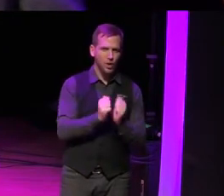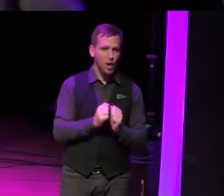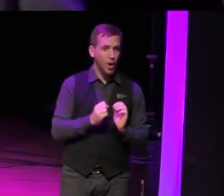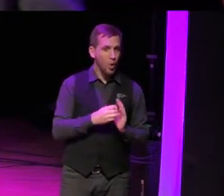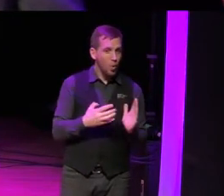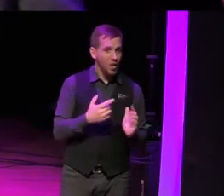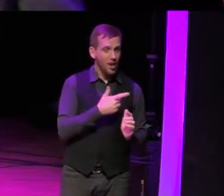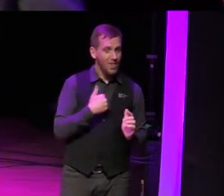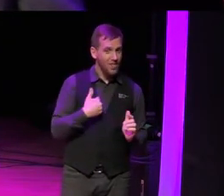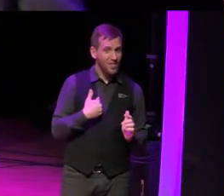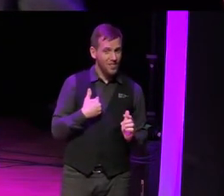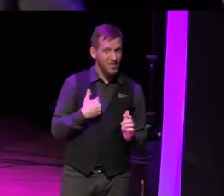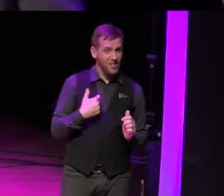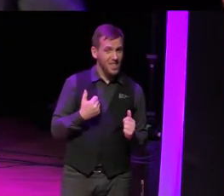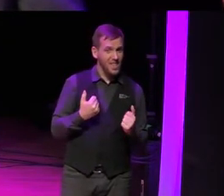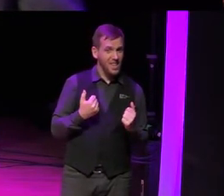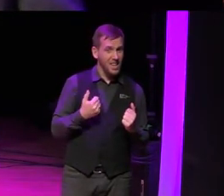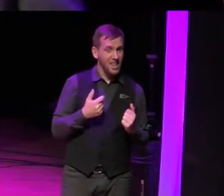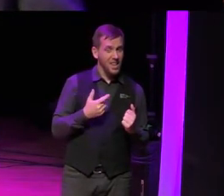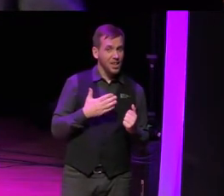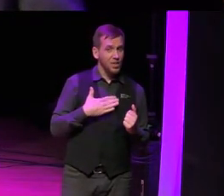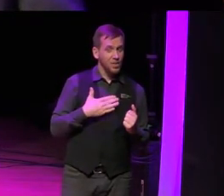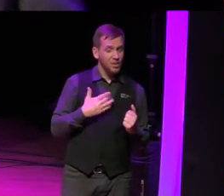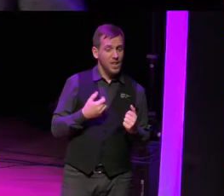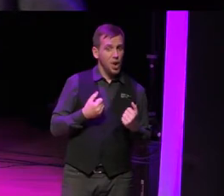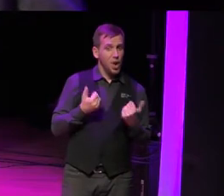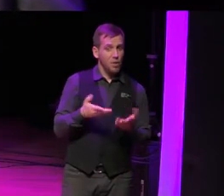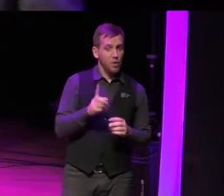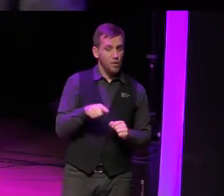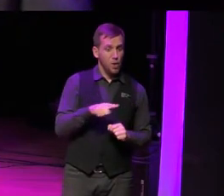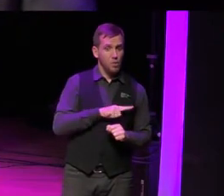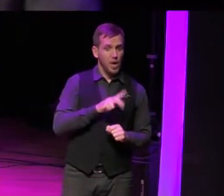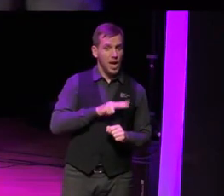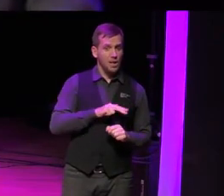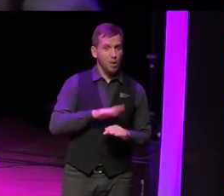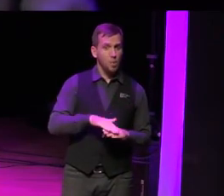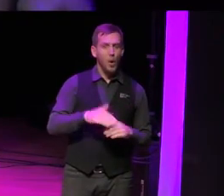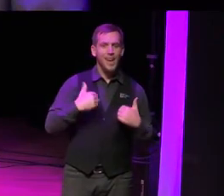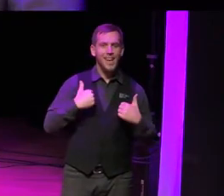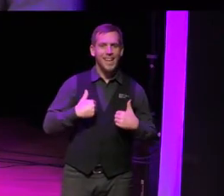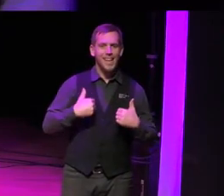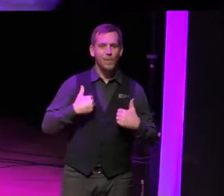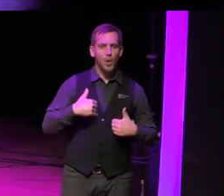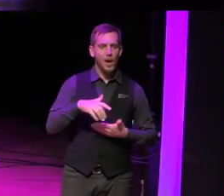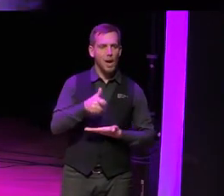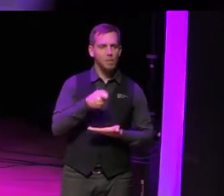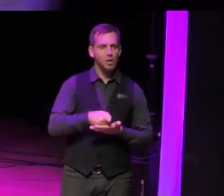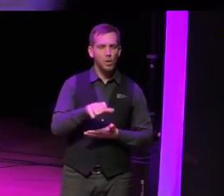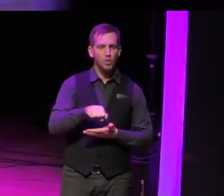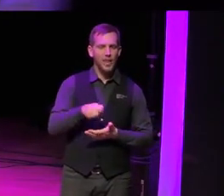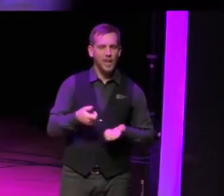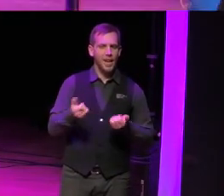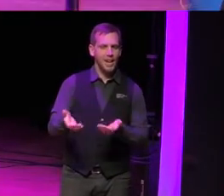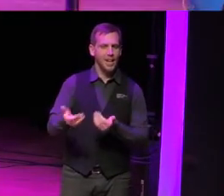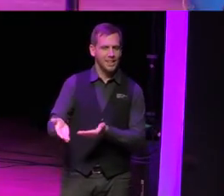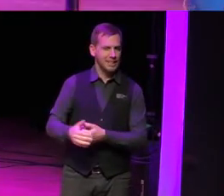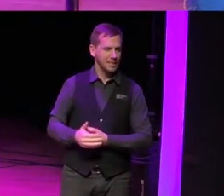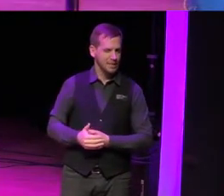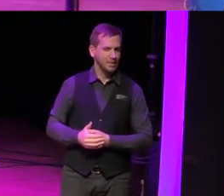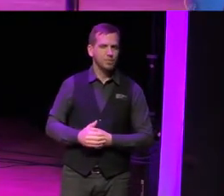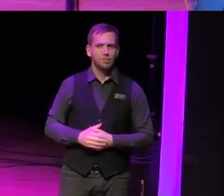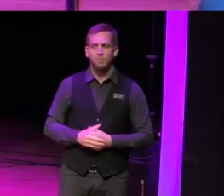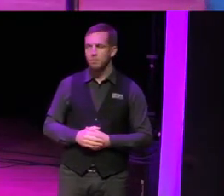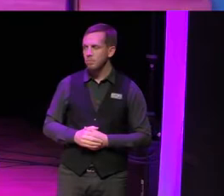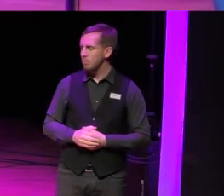much responsibility to the whims of the individual decision maker. But yeah. No, just on these two